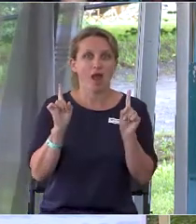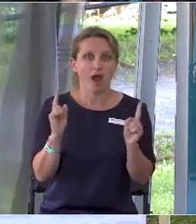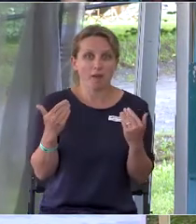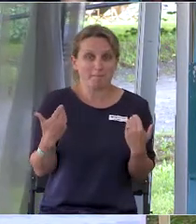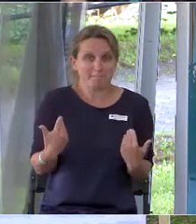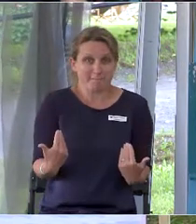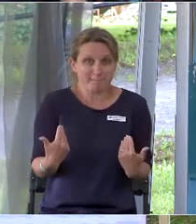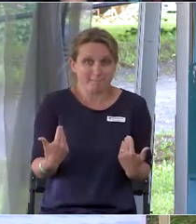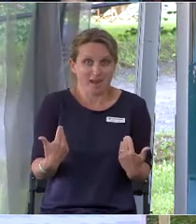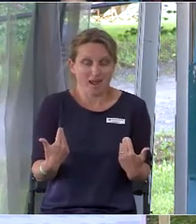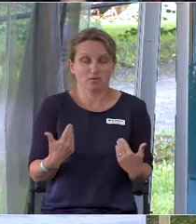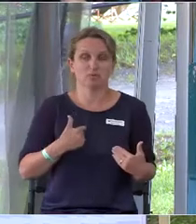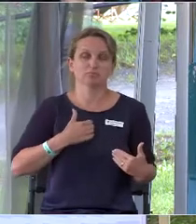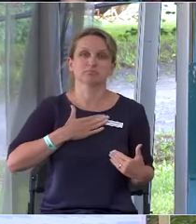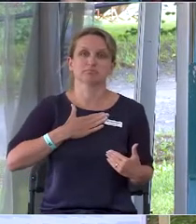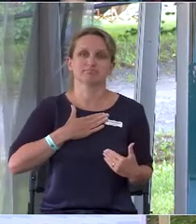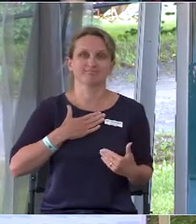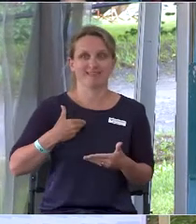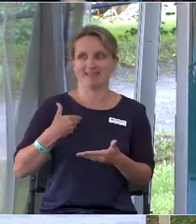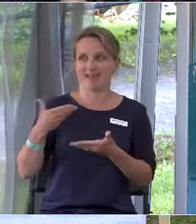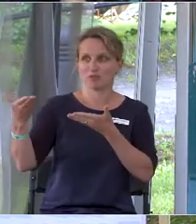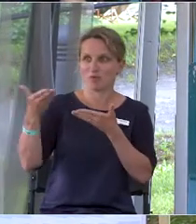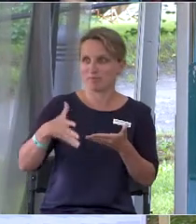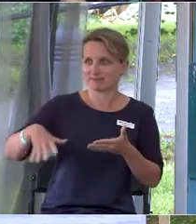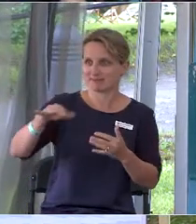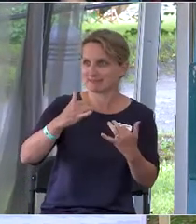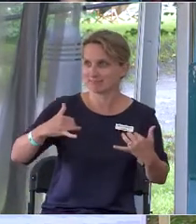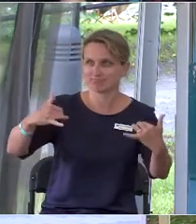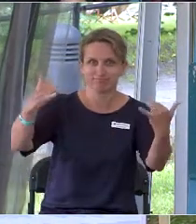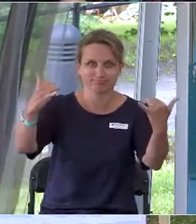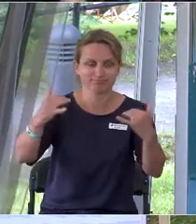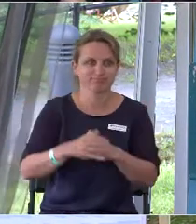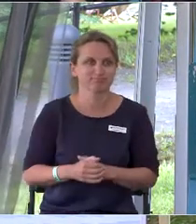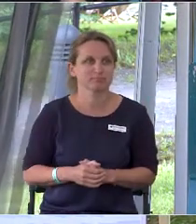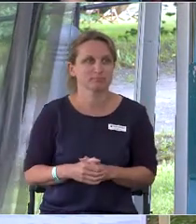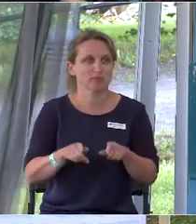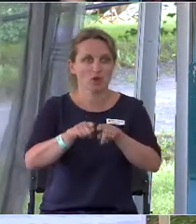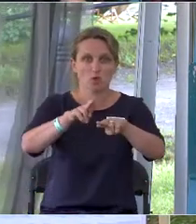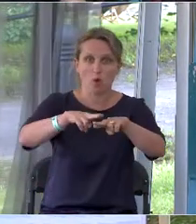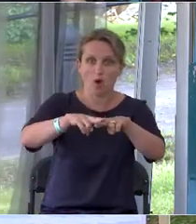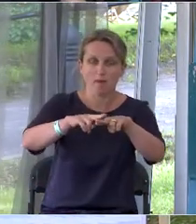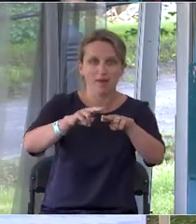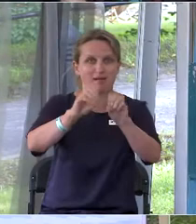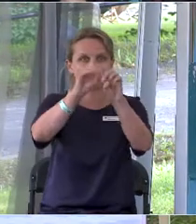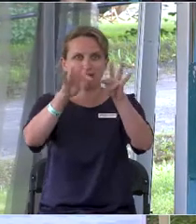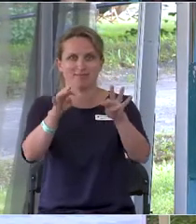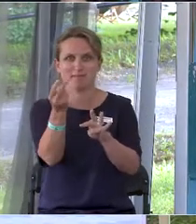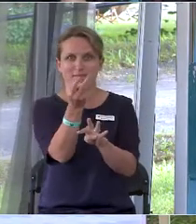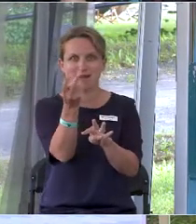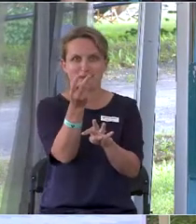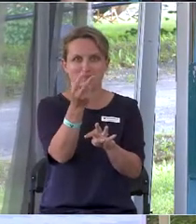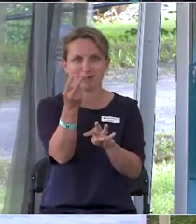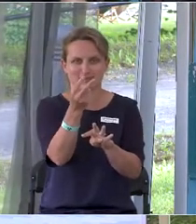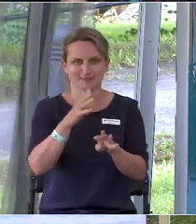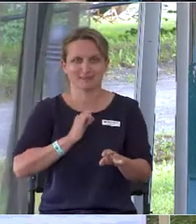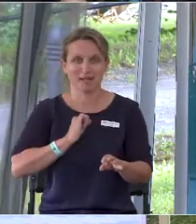right now, I would like to welcome all of you on site and online, since we are also streaming this